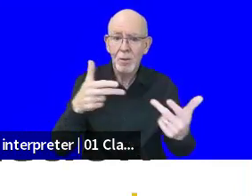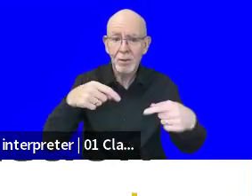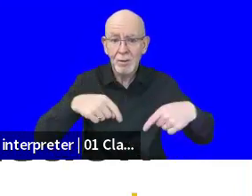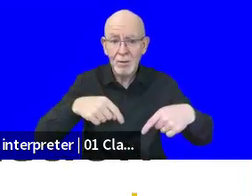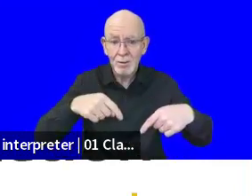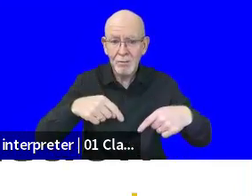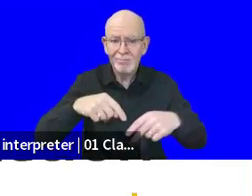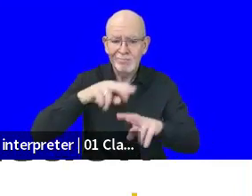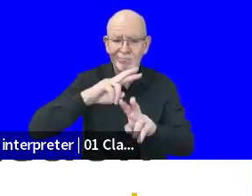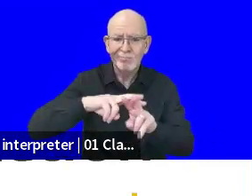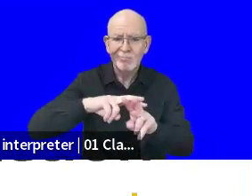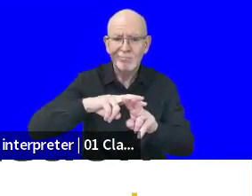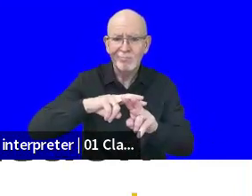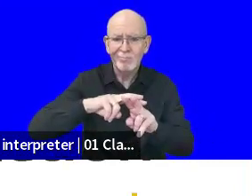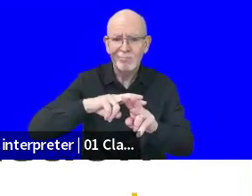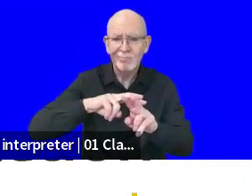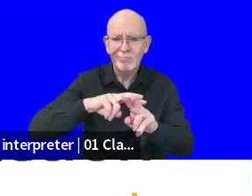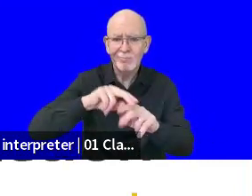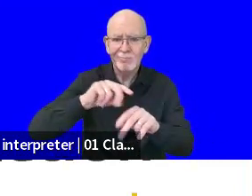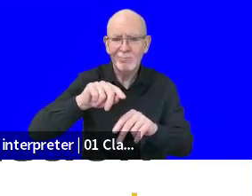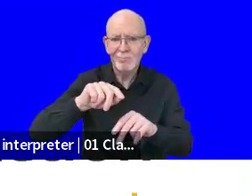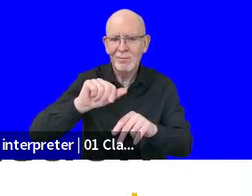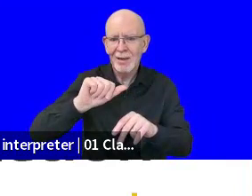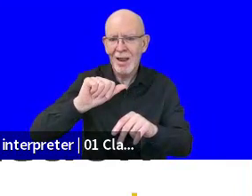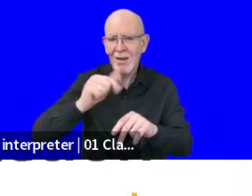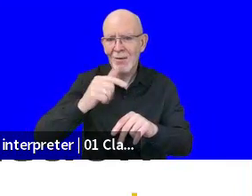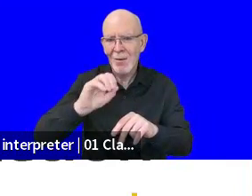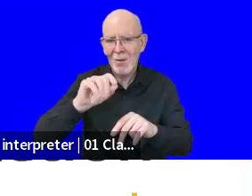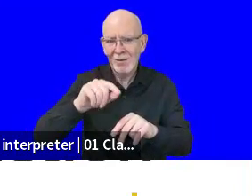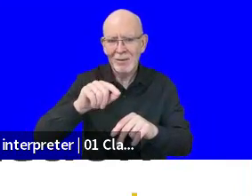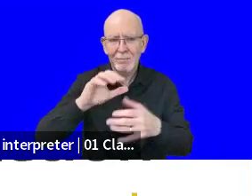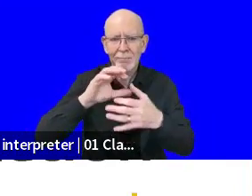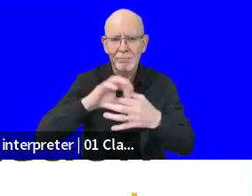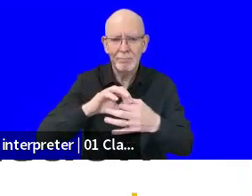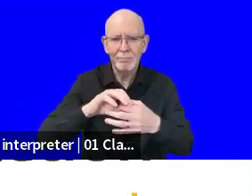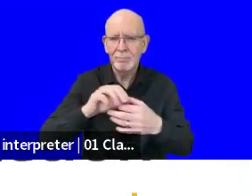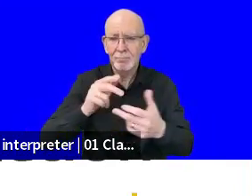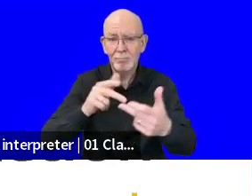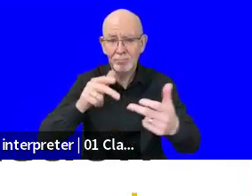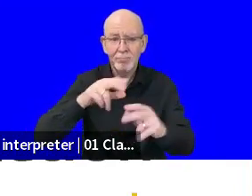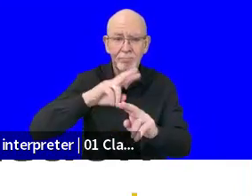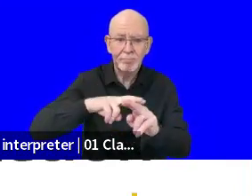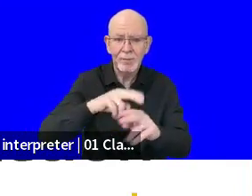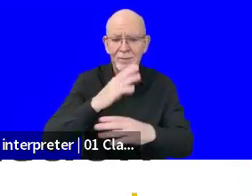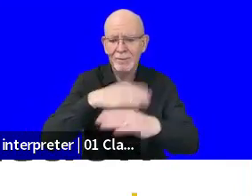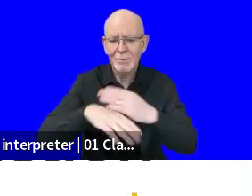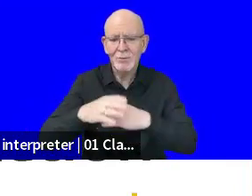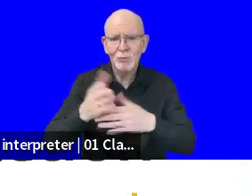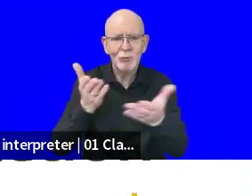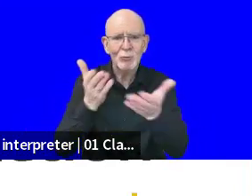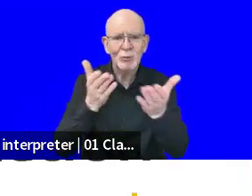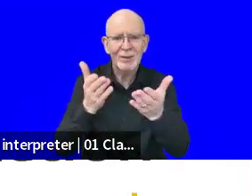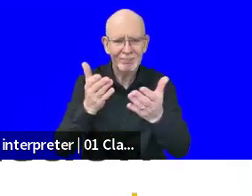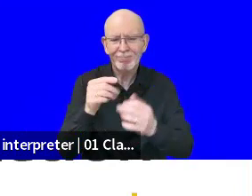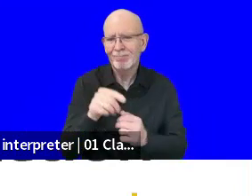We will start with a short introduction, and we will have an overview of the